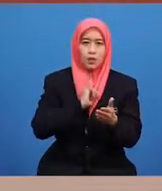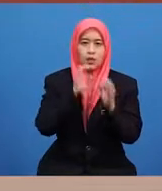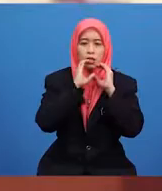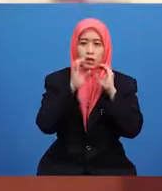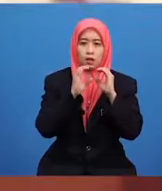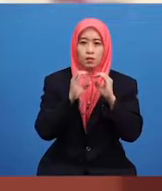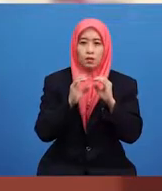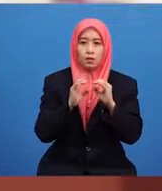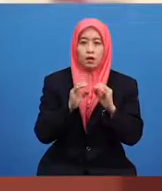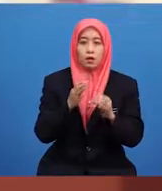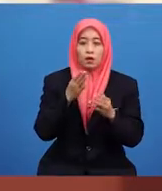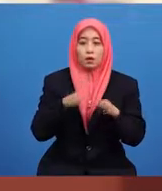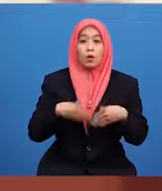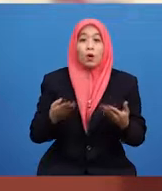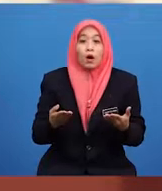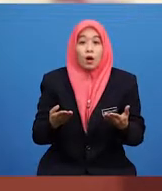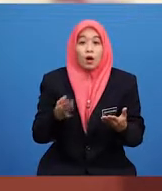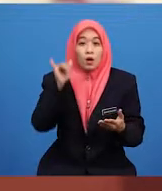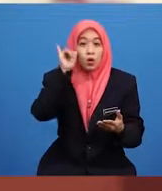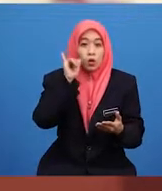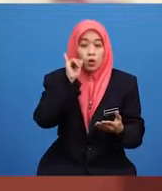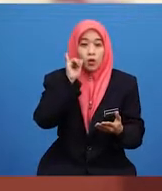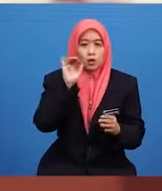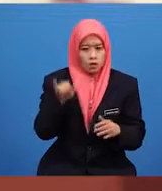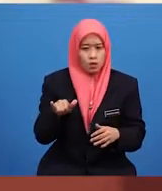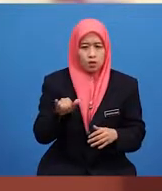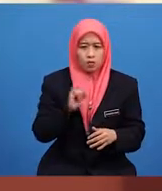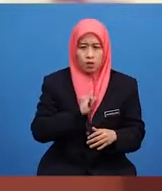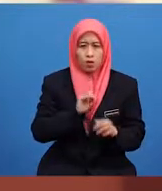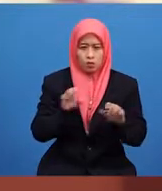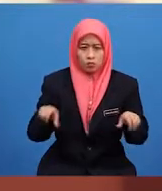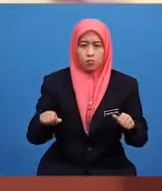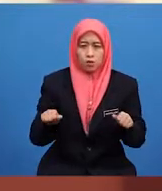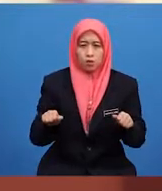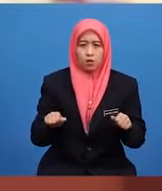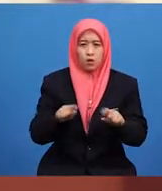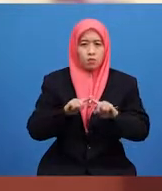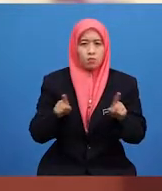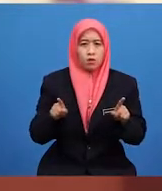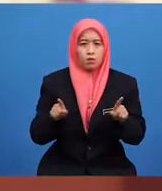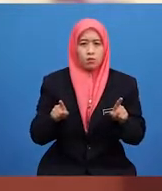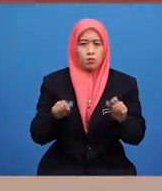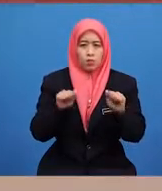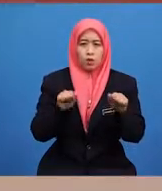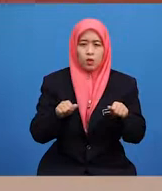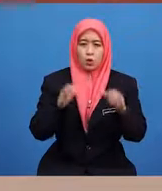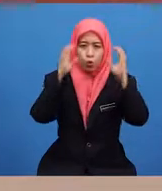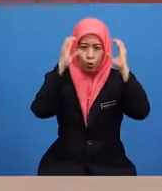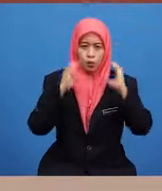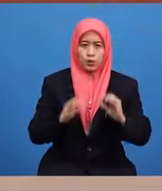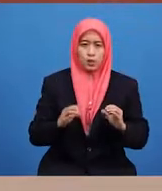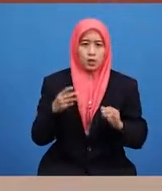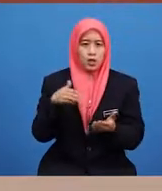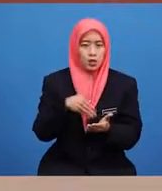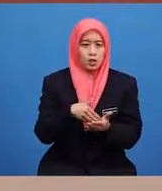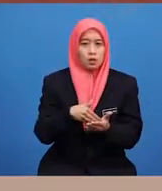Yolo? Yes, I did. But, Miss Hazrin, can we try again? Well,